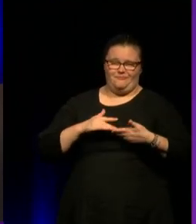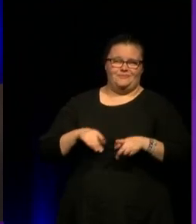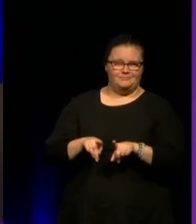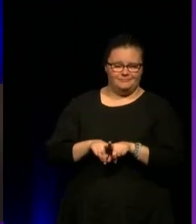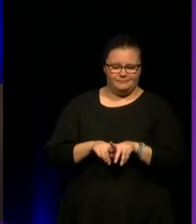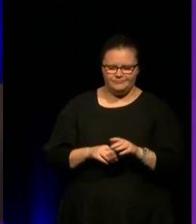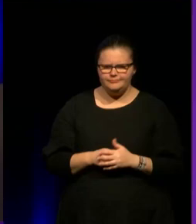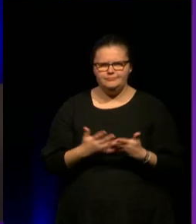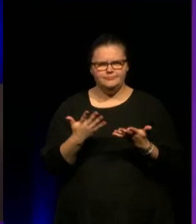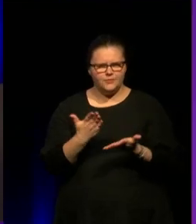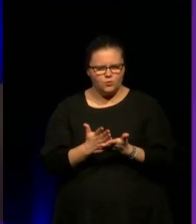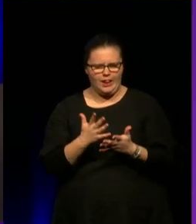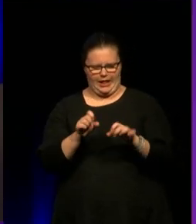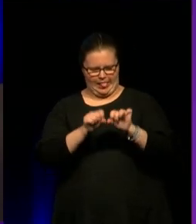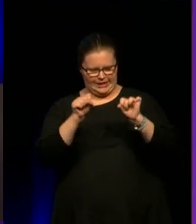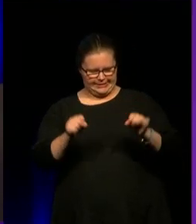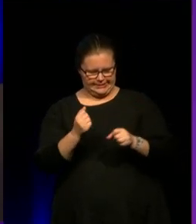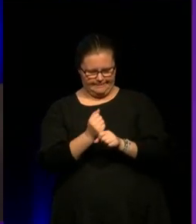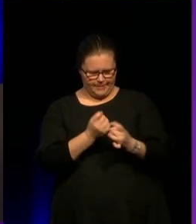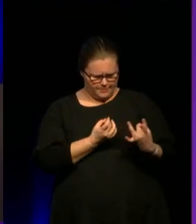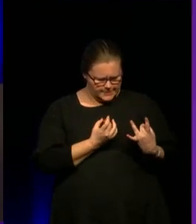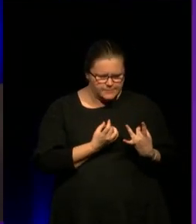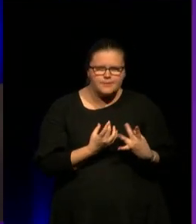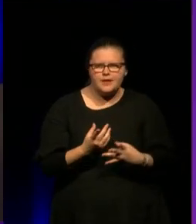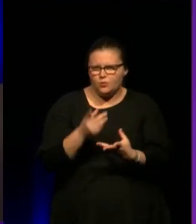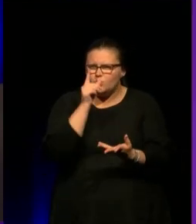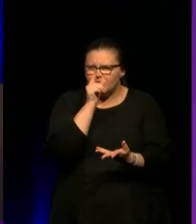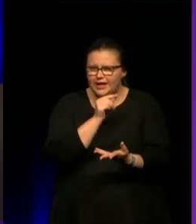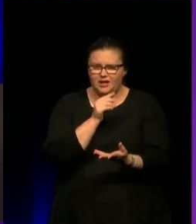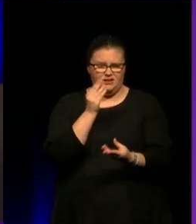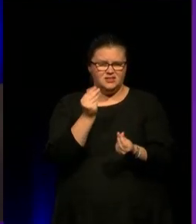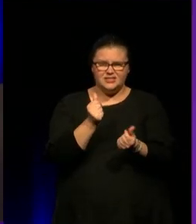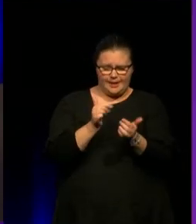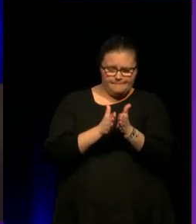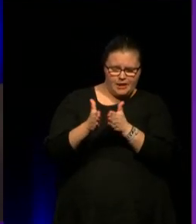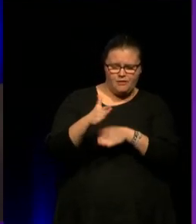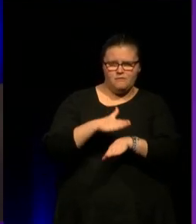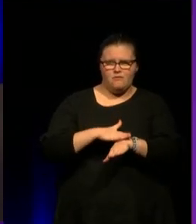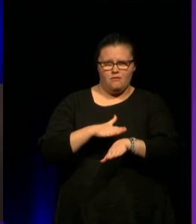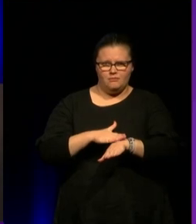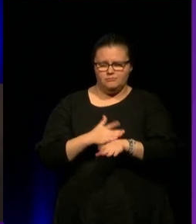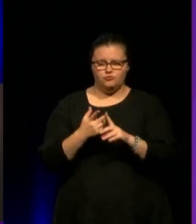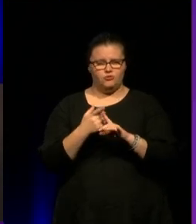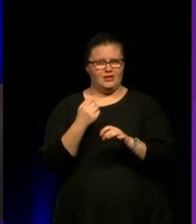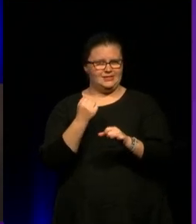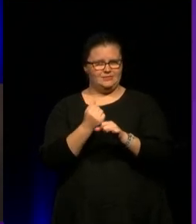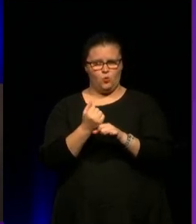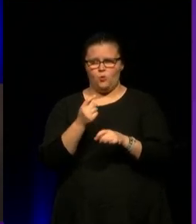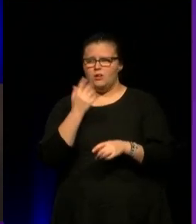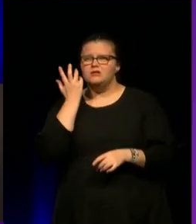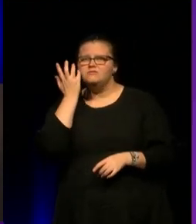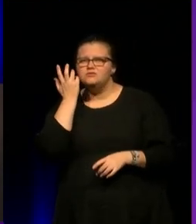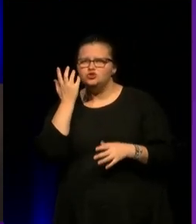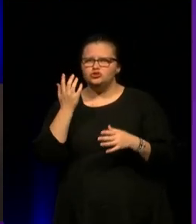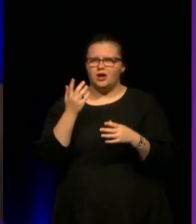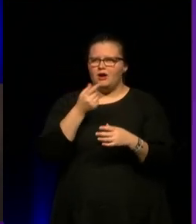the systems to be as well prepared for that as we can be. And there's some things that you can do ahead of time. The most likely future pandemics are